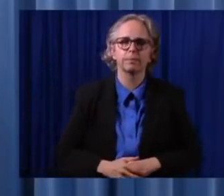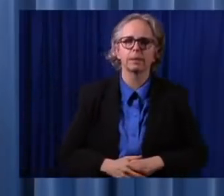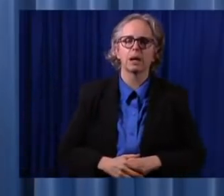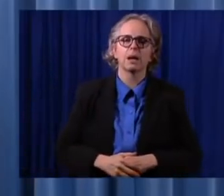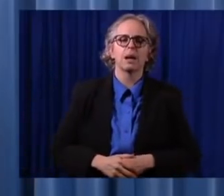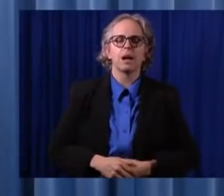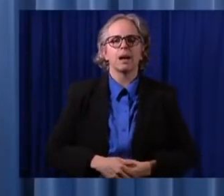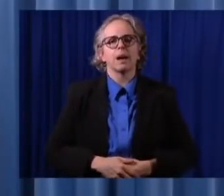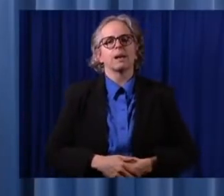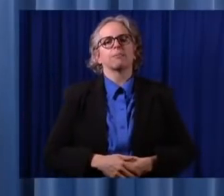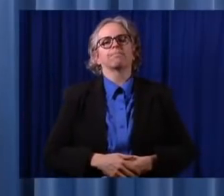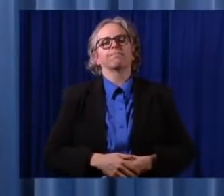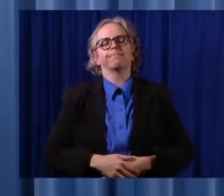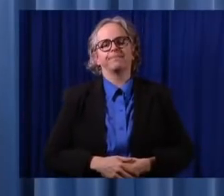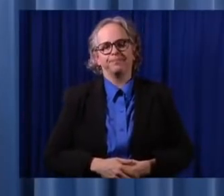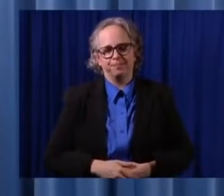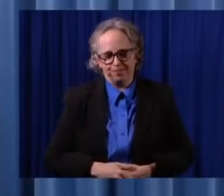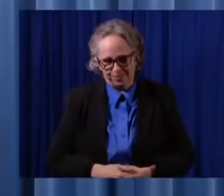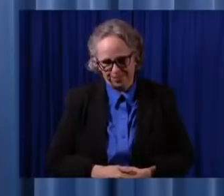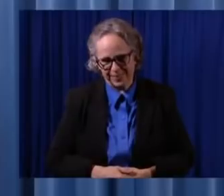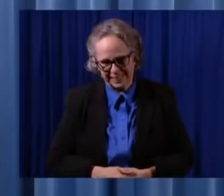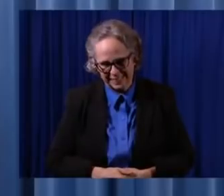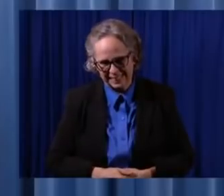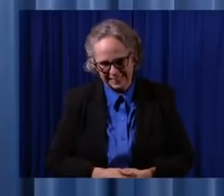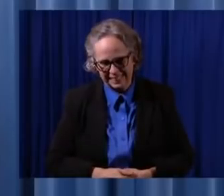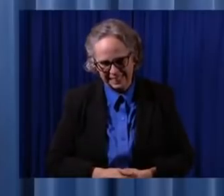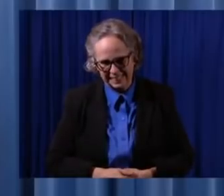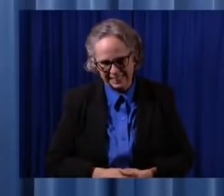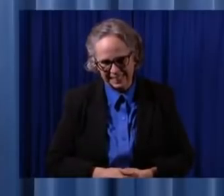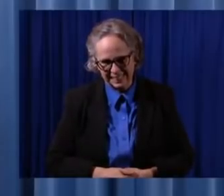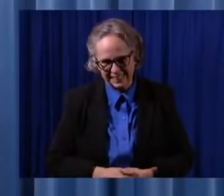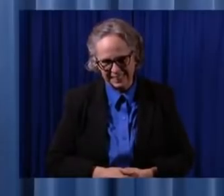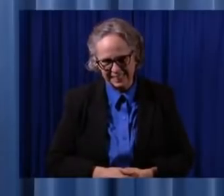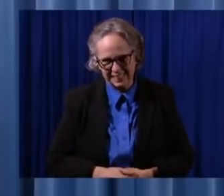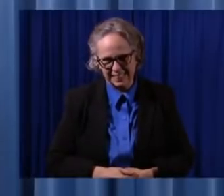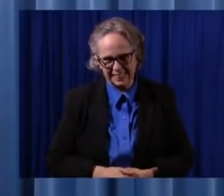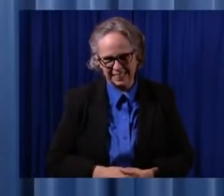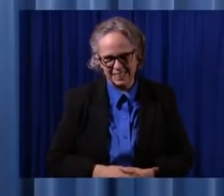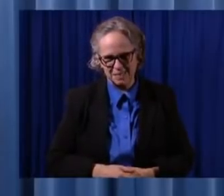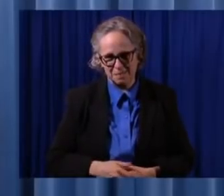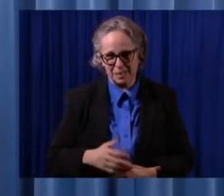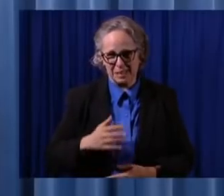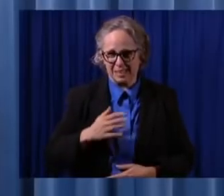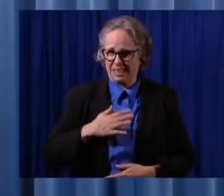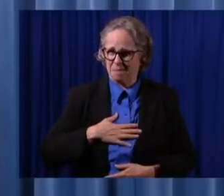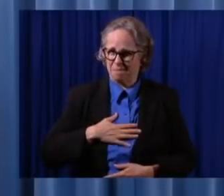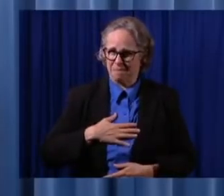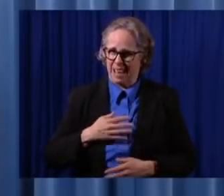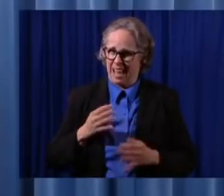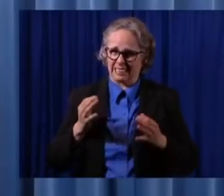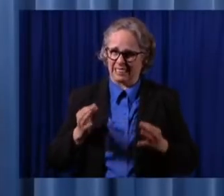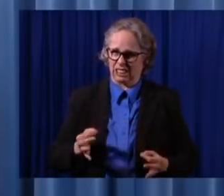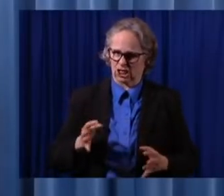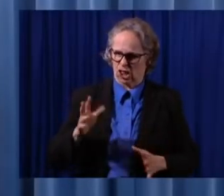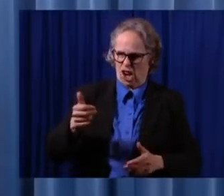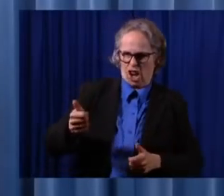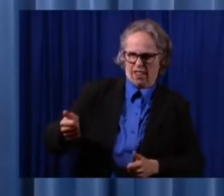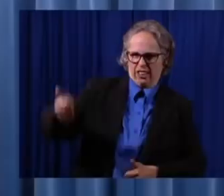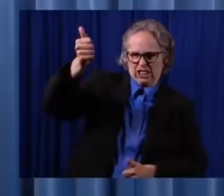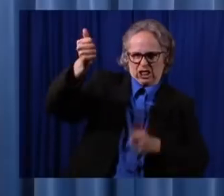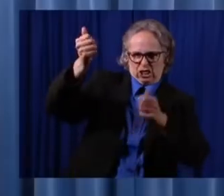That is a question that I generally leave up to the director. She comes with